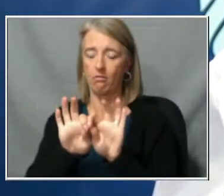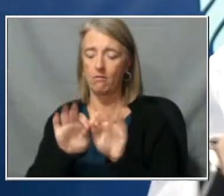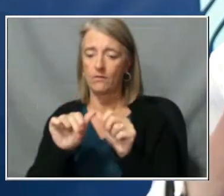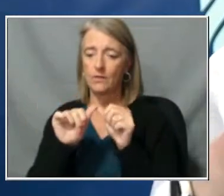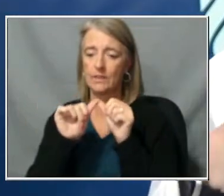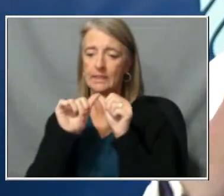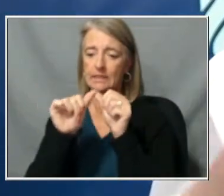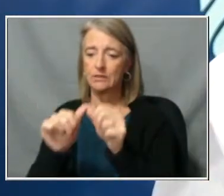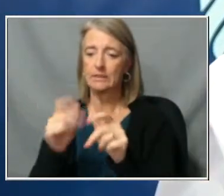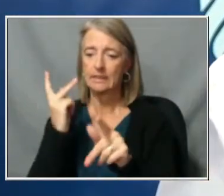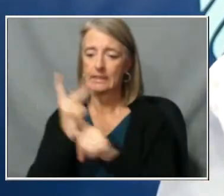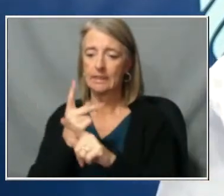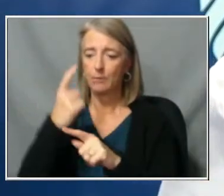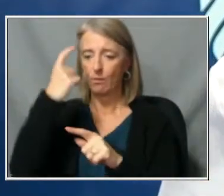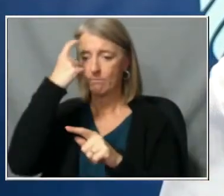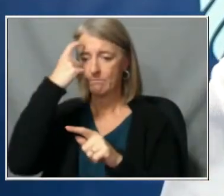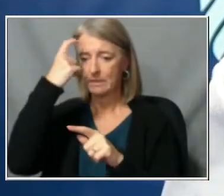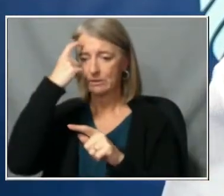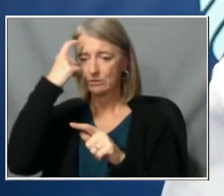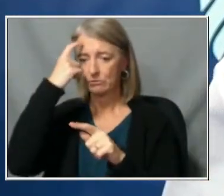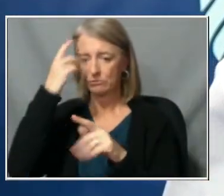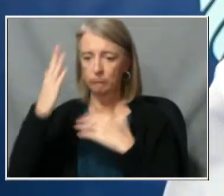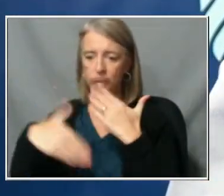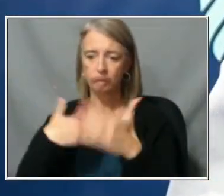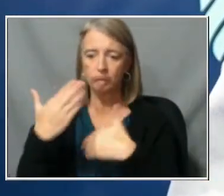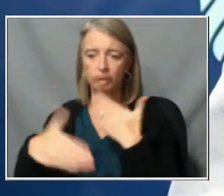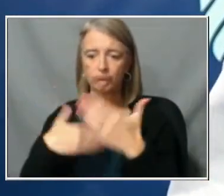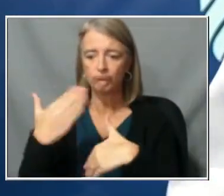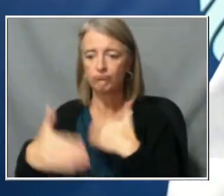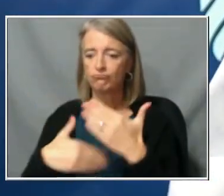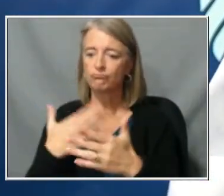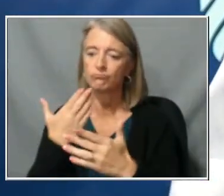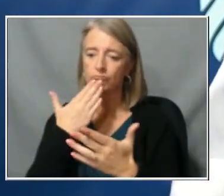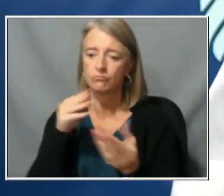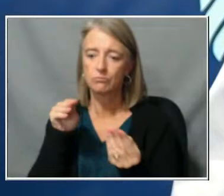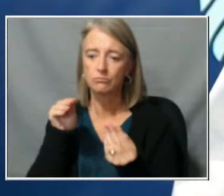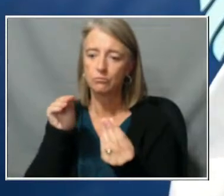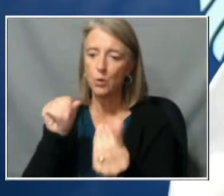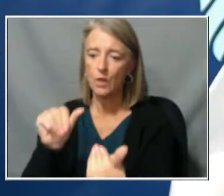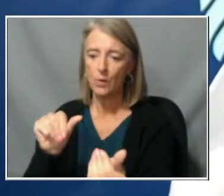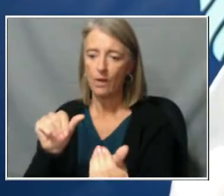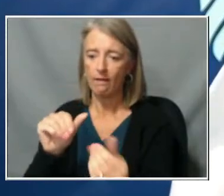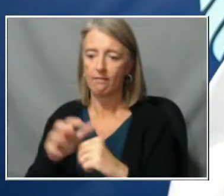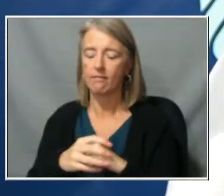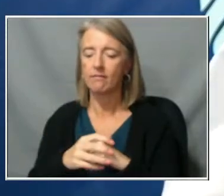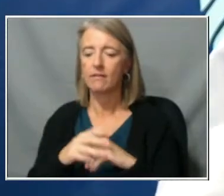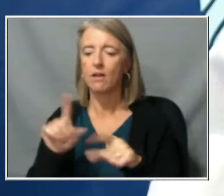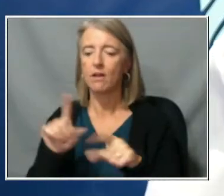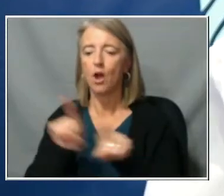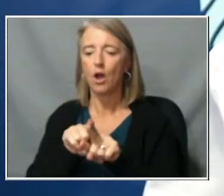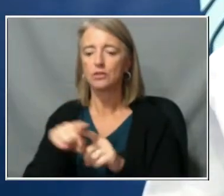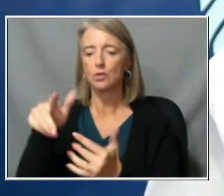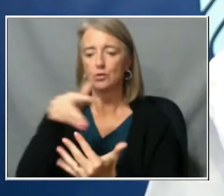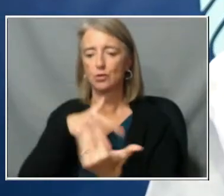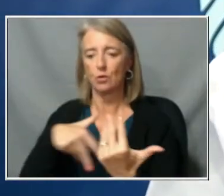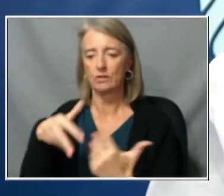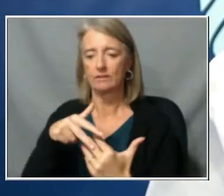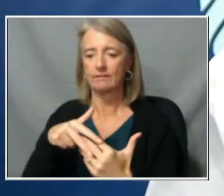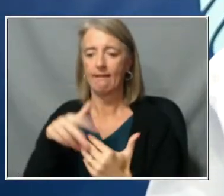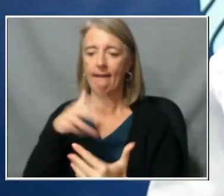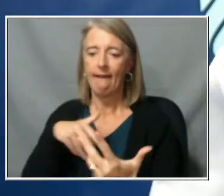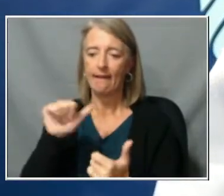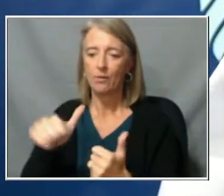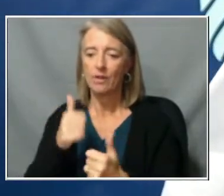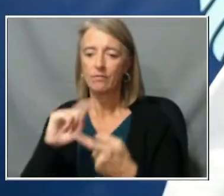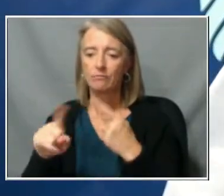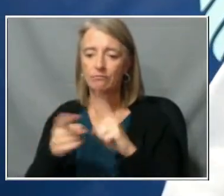to keep our mental faculties moving well, and also socialization. So hanging out with other people,